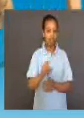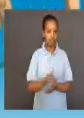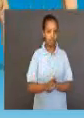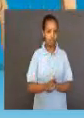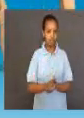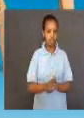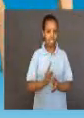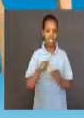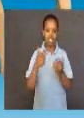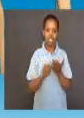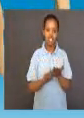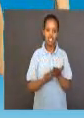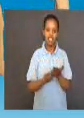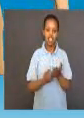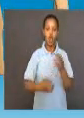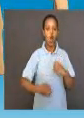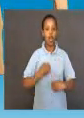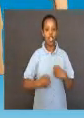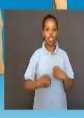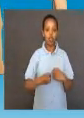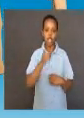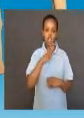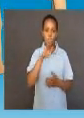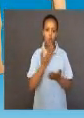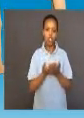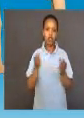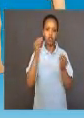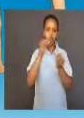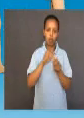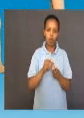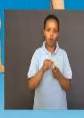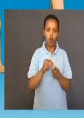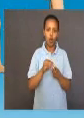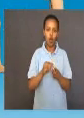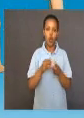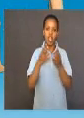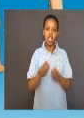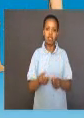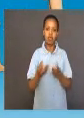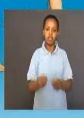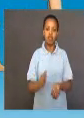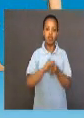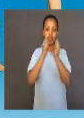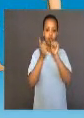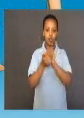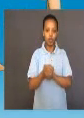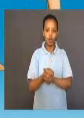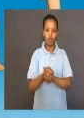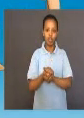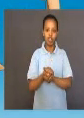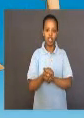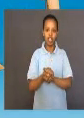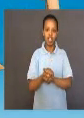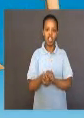Organisms, including humans, have changed over time to become